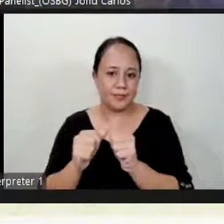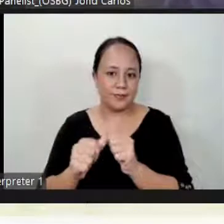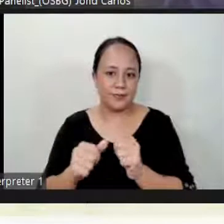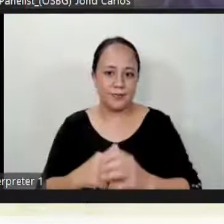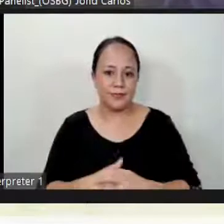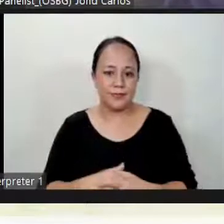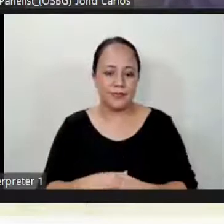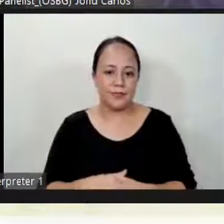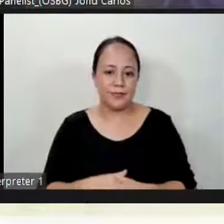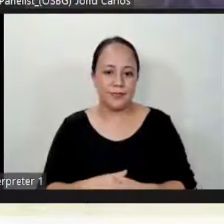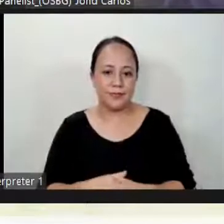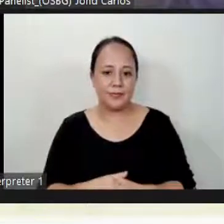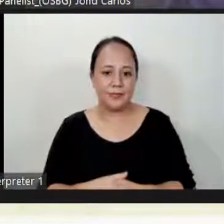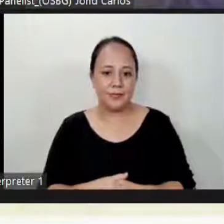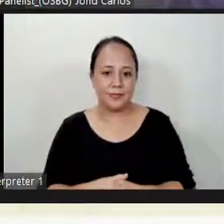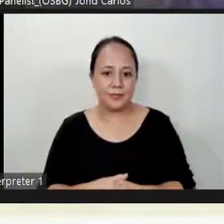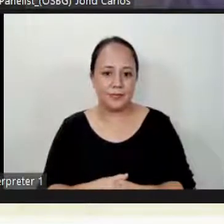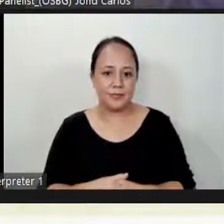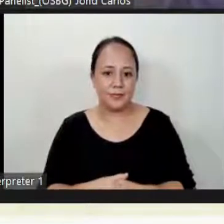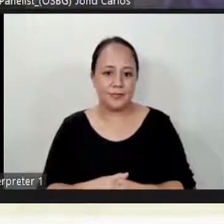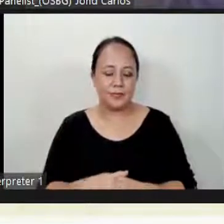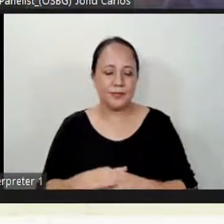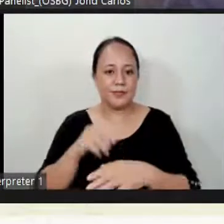session of consult.